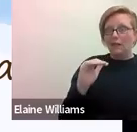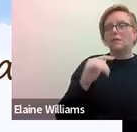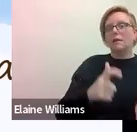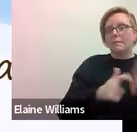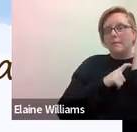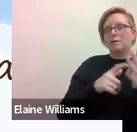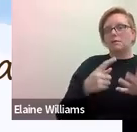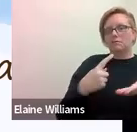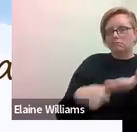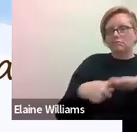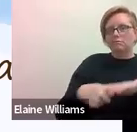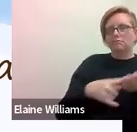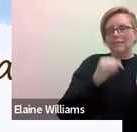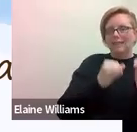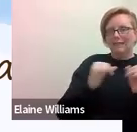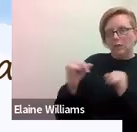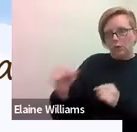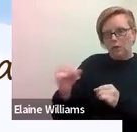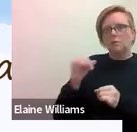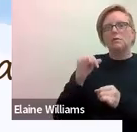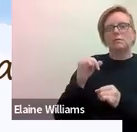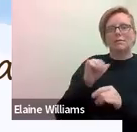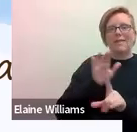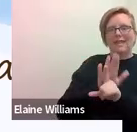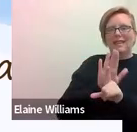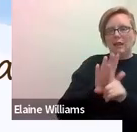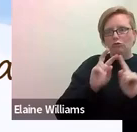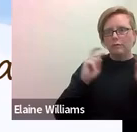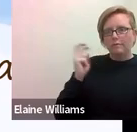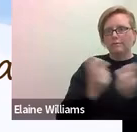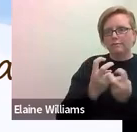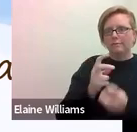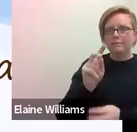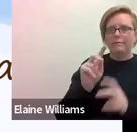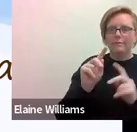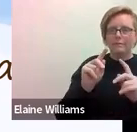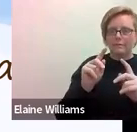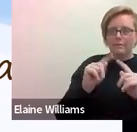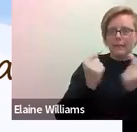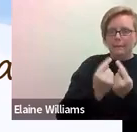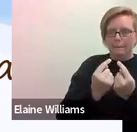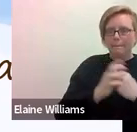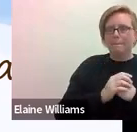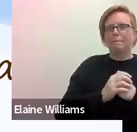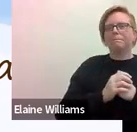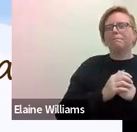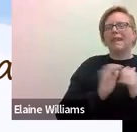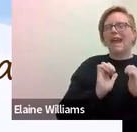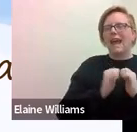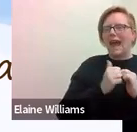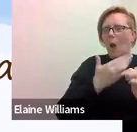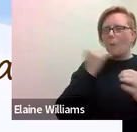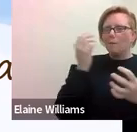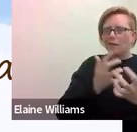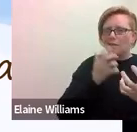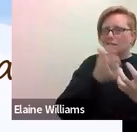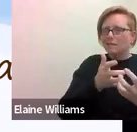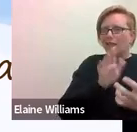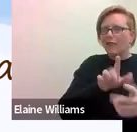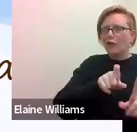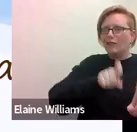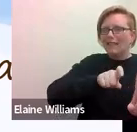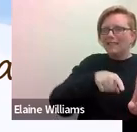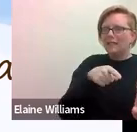tricky because what does best meet the needs of an individual child mean? It's not really clearly